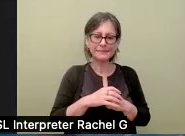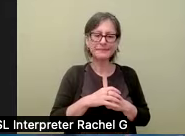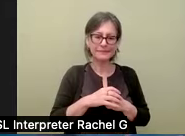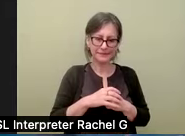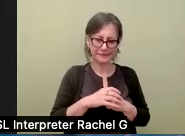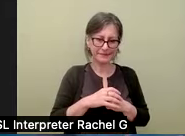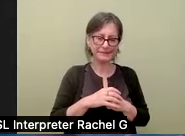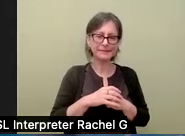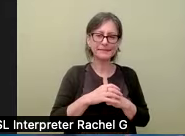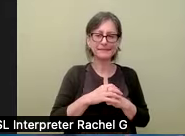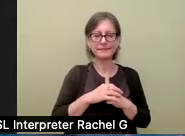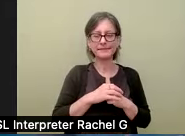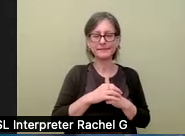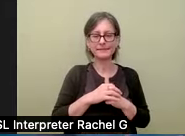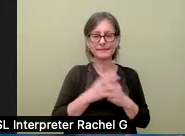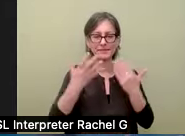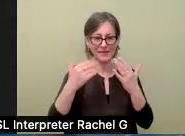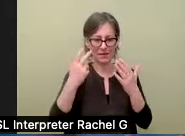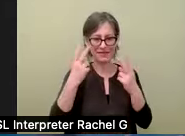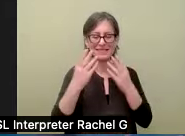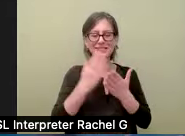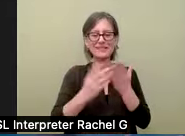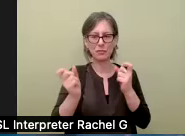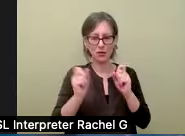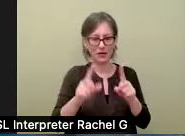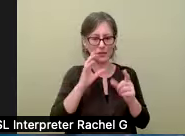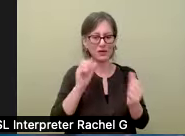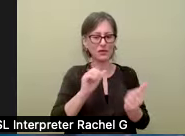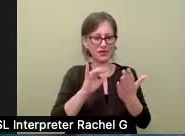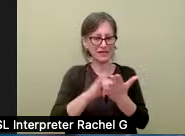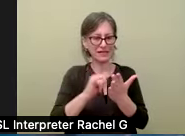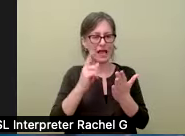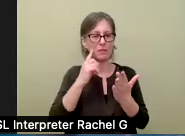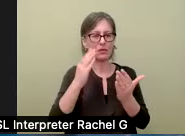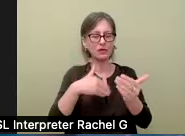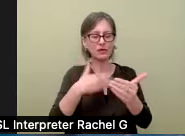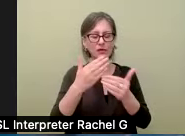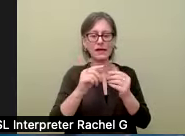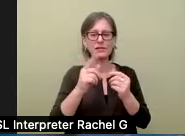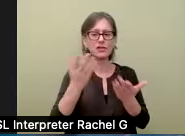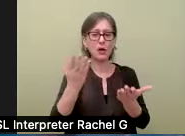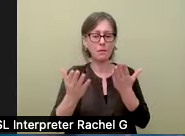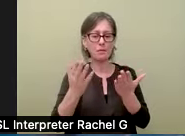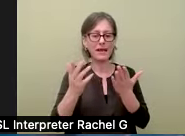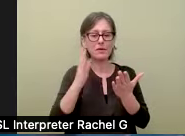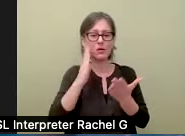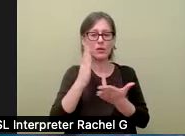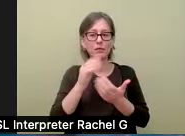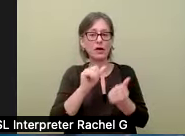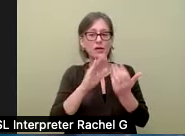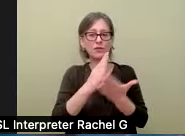let's see, we already have some questions coming in. We will address those, but we'll go ahead and go to, and also we may be addressing some